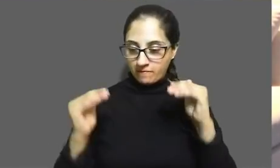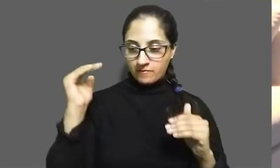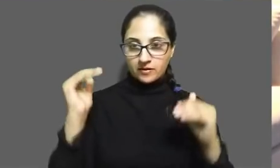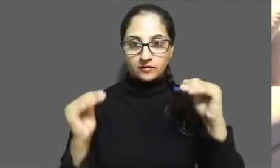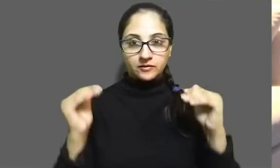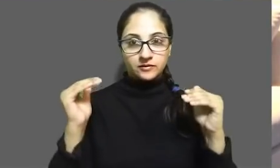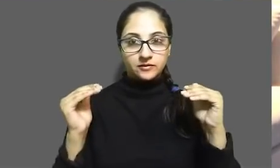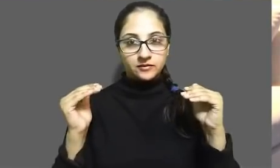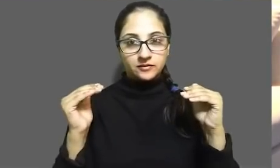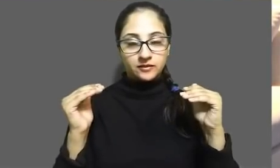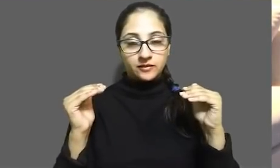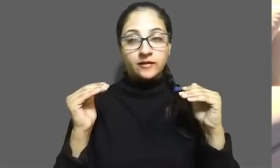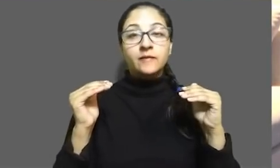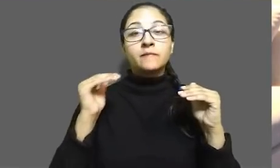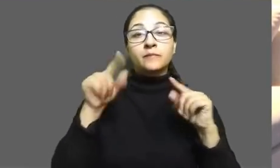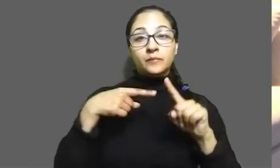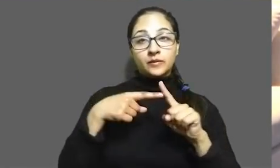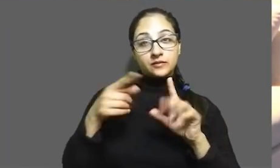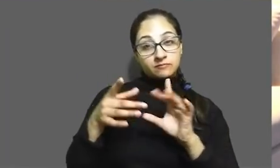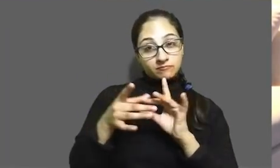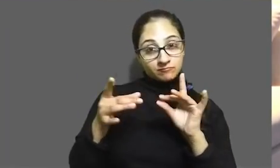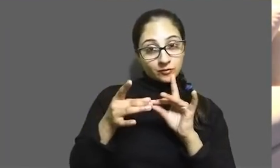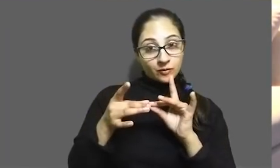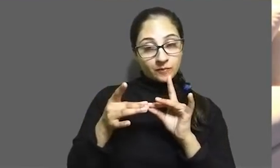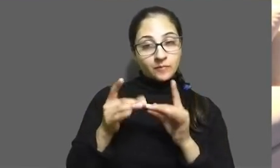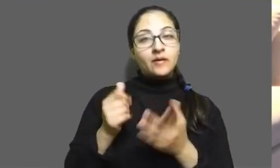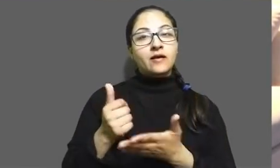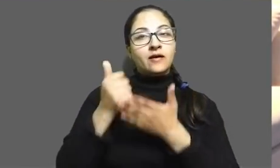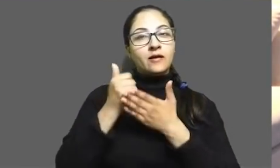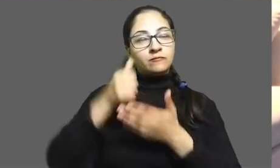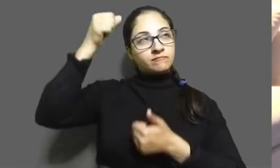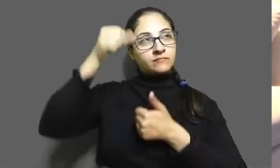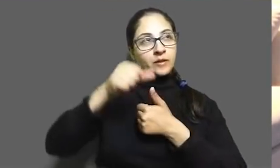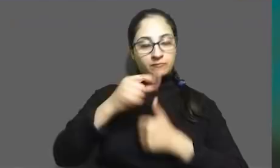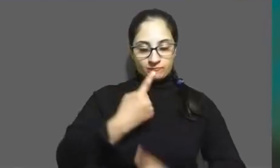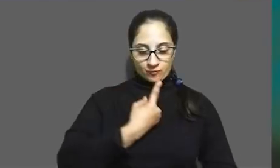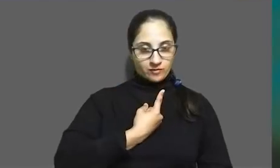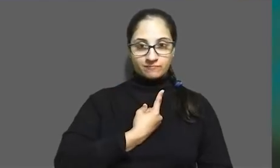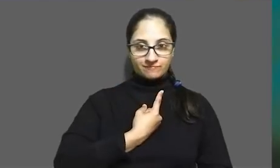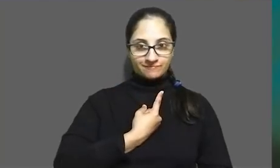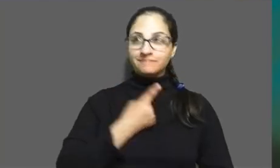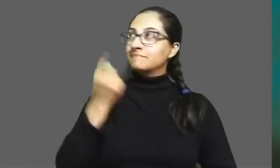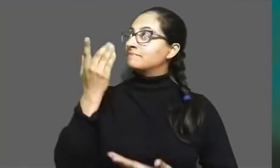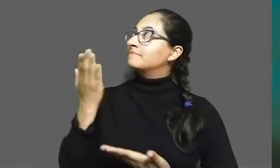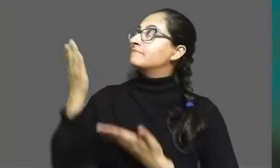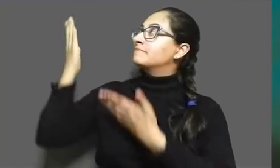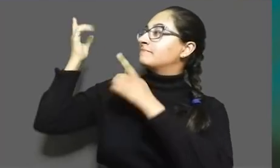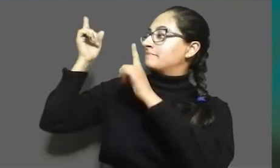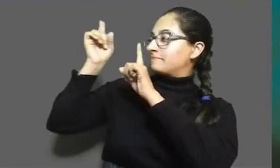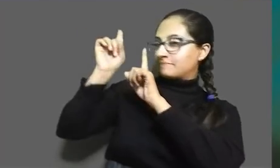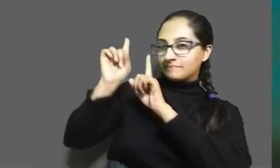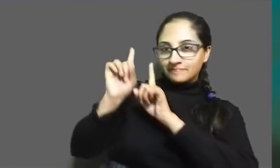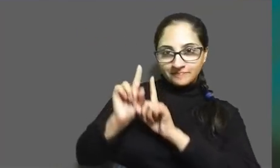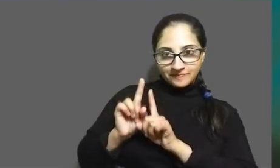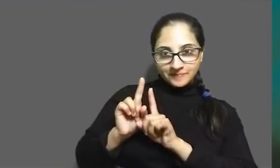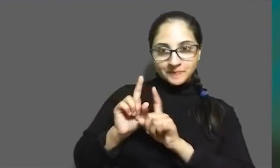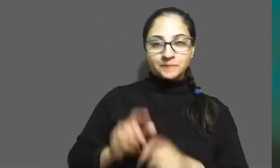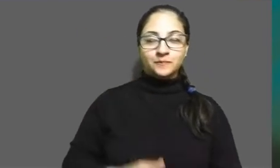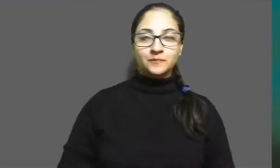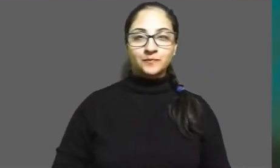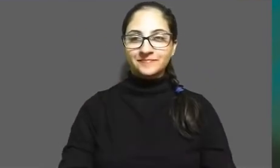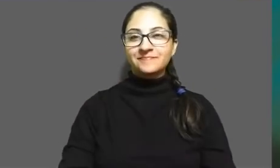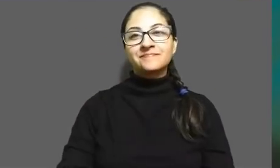are never alone, not in this life, not in the hereafter. What a wonderful place to